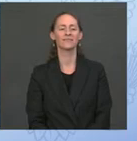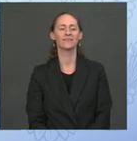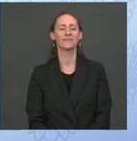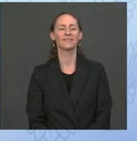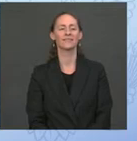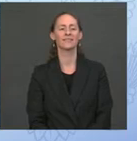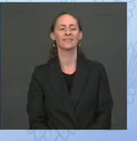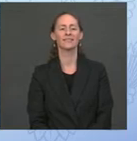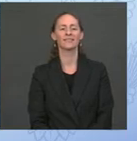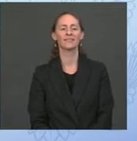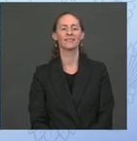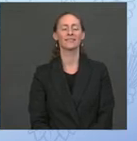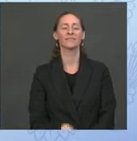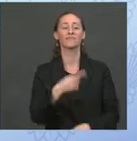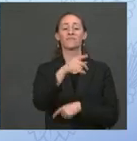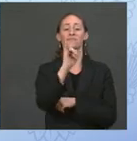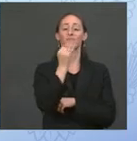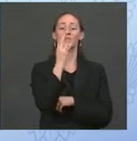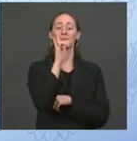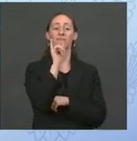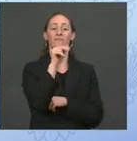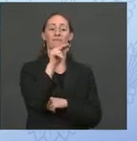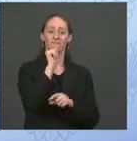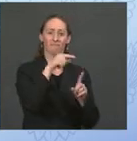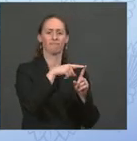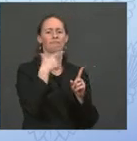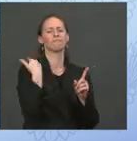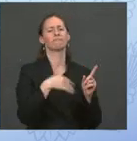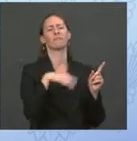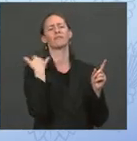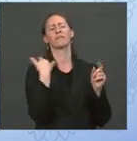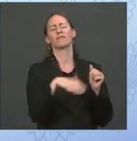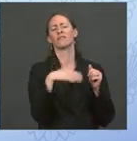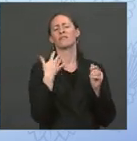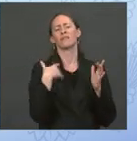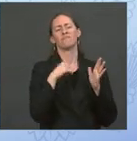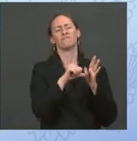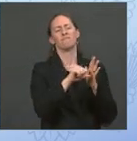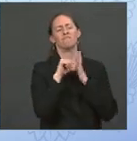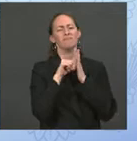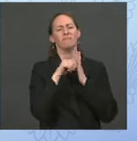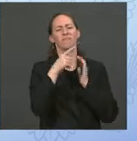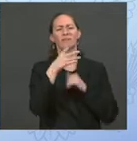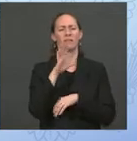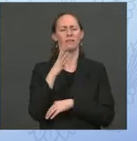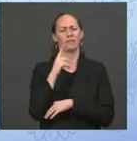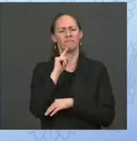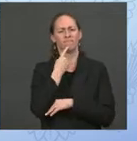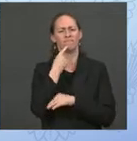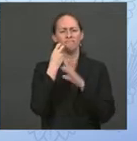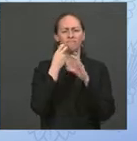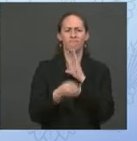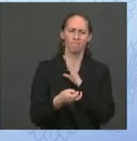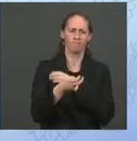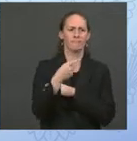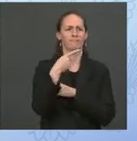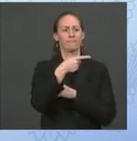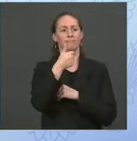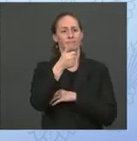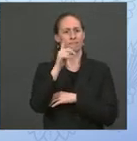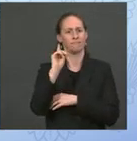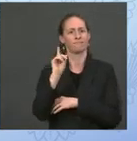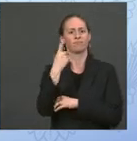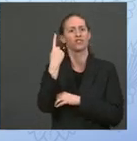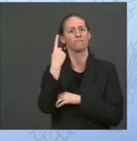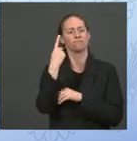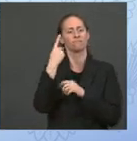Juliana is another educator with a passion near to my heart. As a first-generation bilingual immigrant, Juliana works to help her students